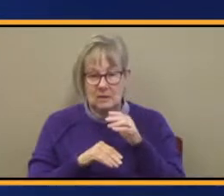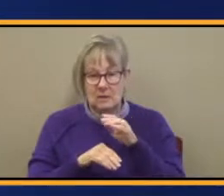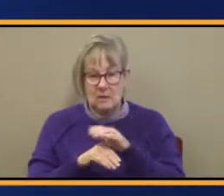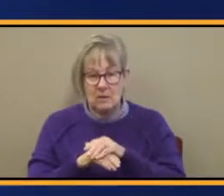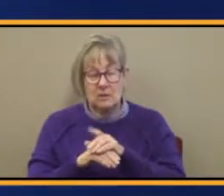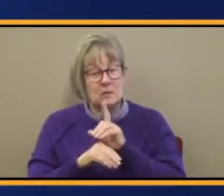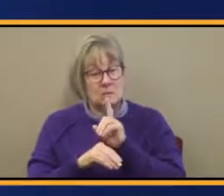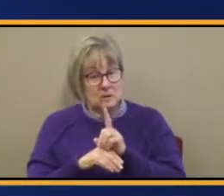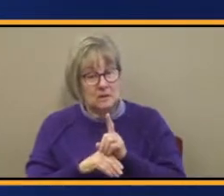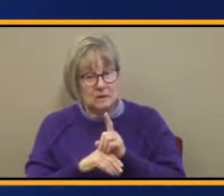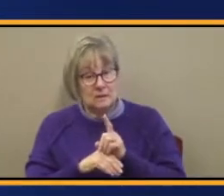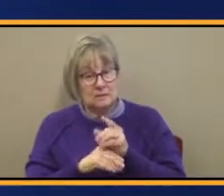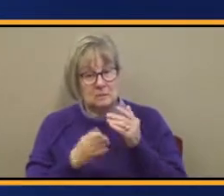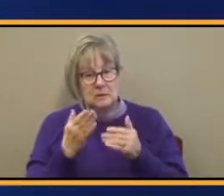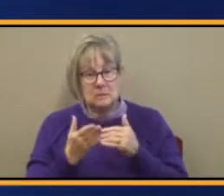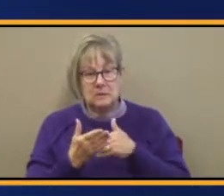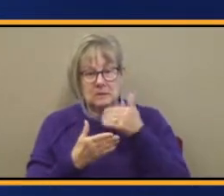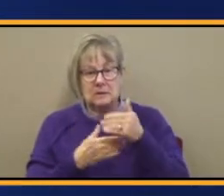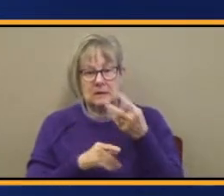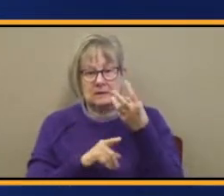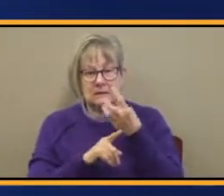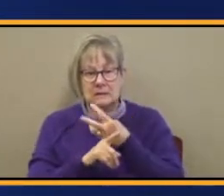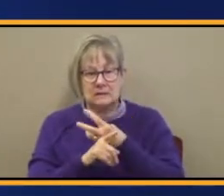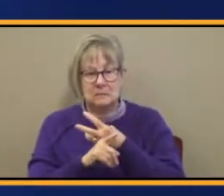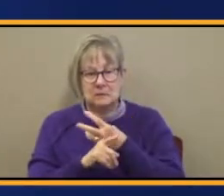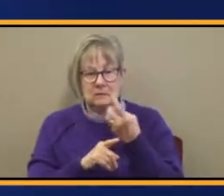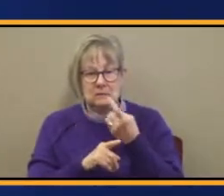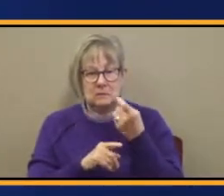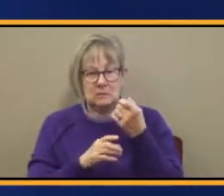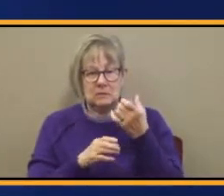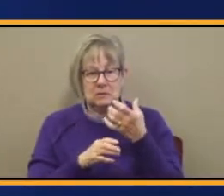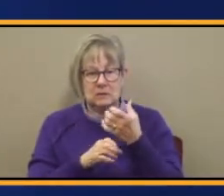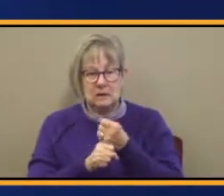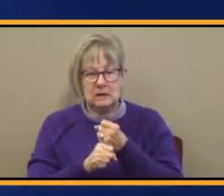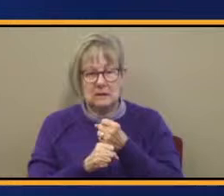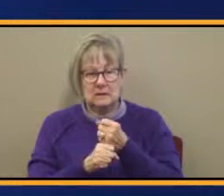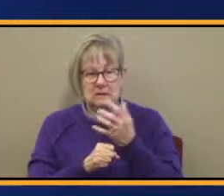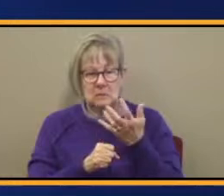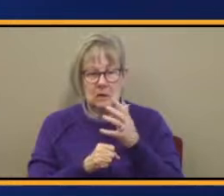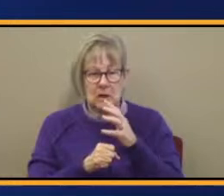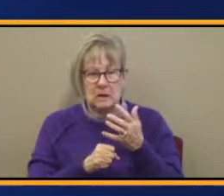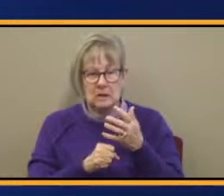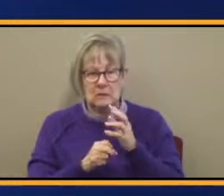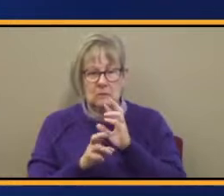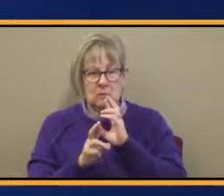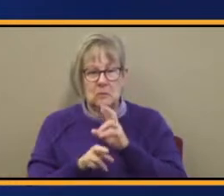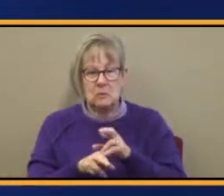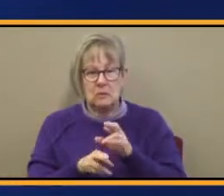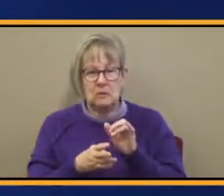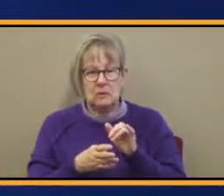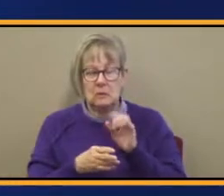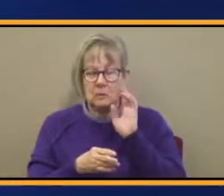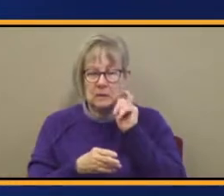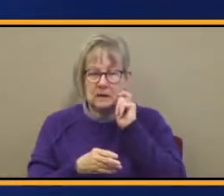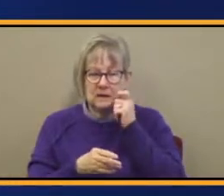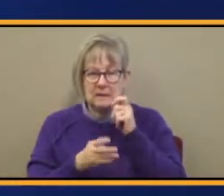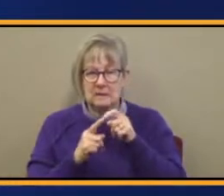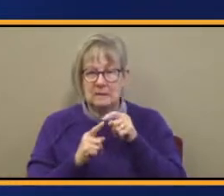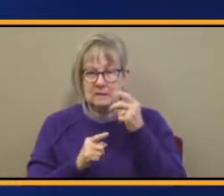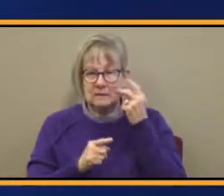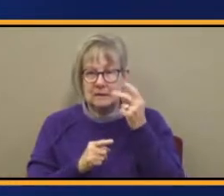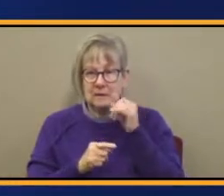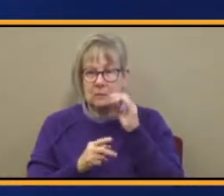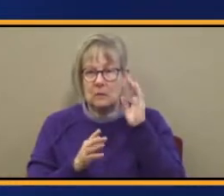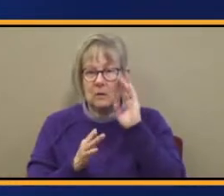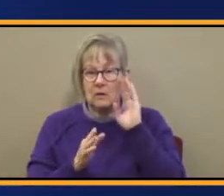maybe, within the next 6 months or something, if we could get some type of report, it'd be kind of neat to see. And hopefully it'll be